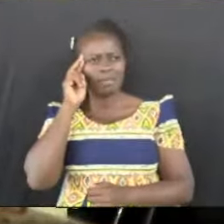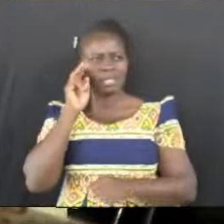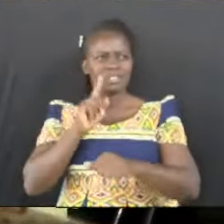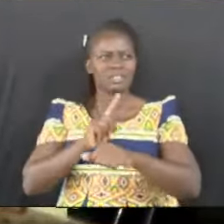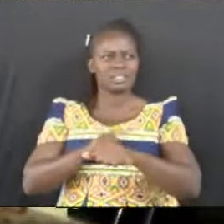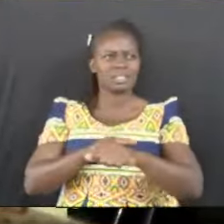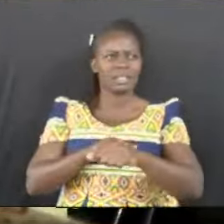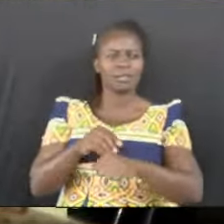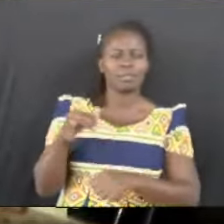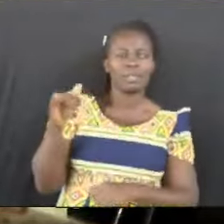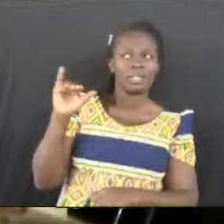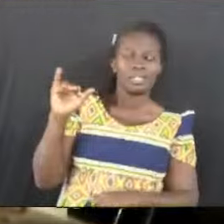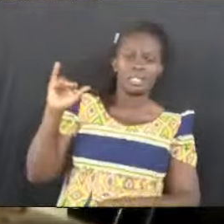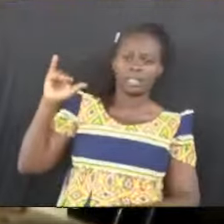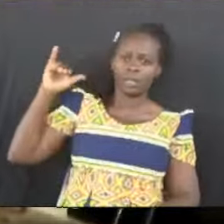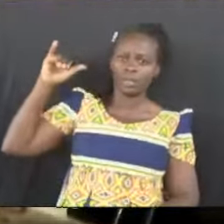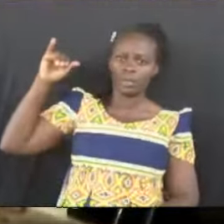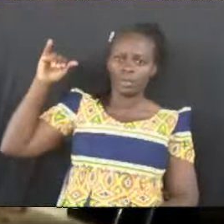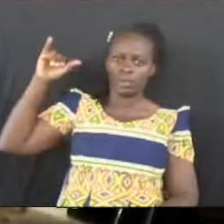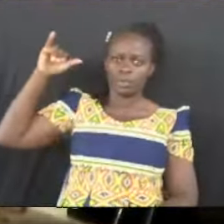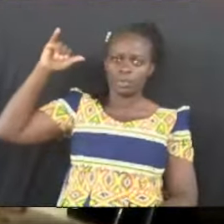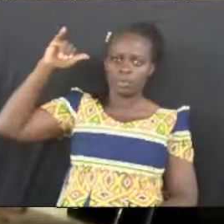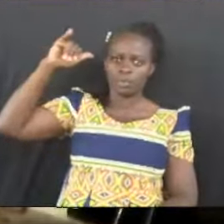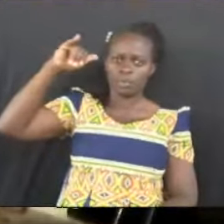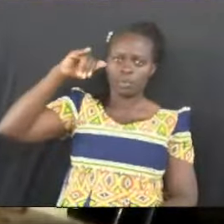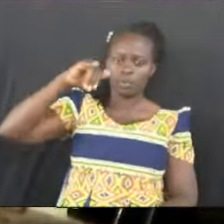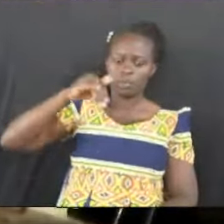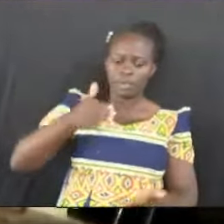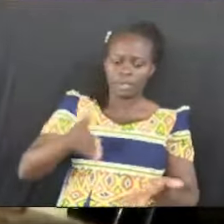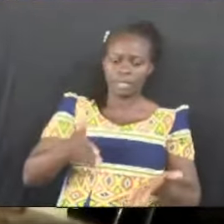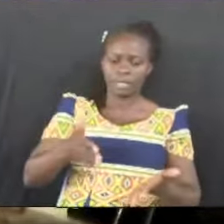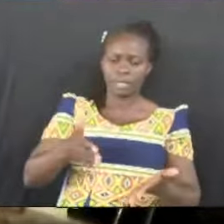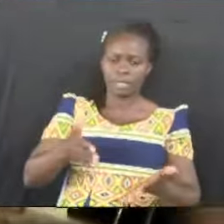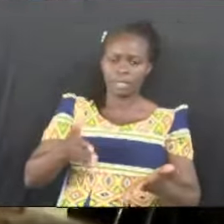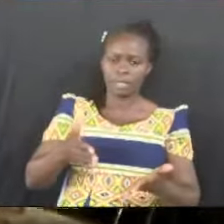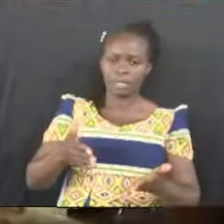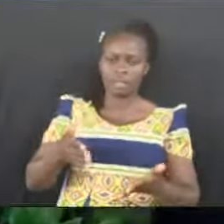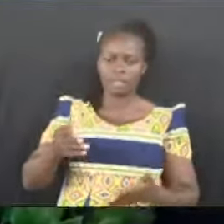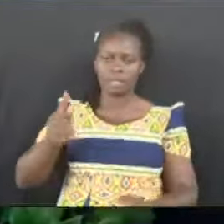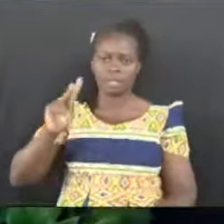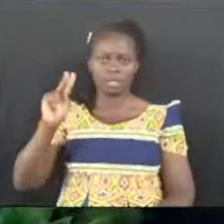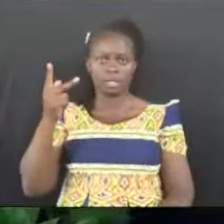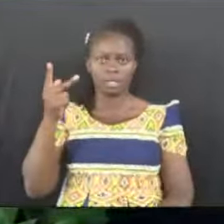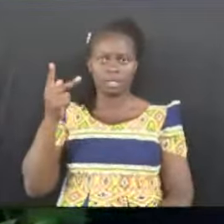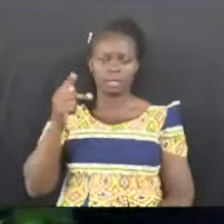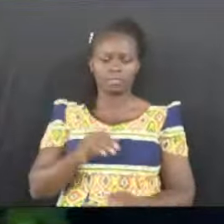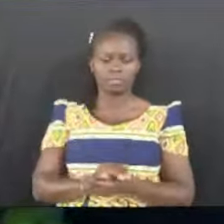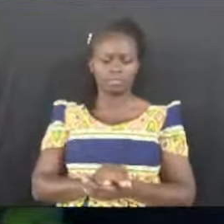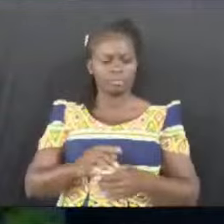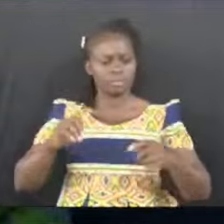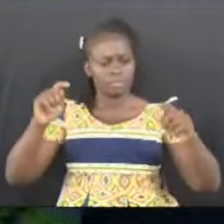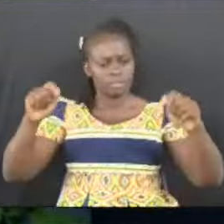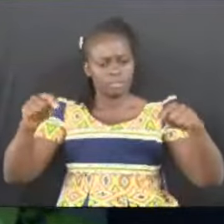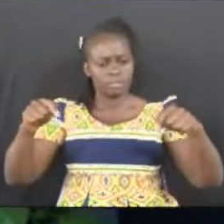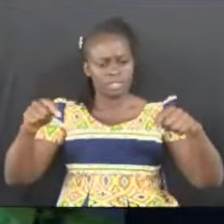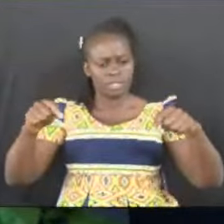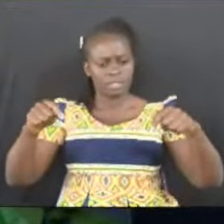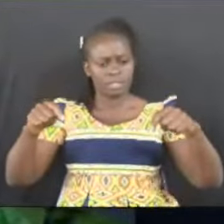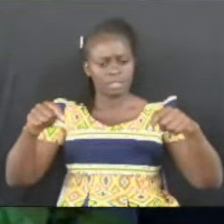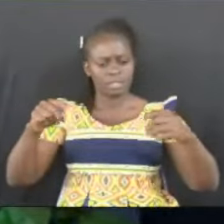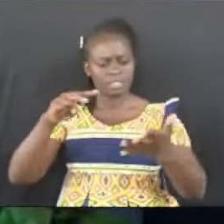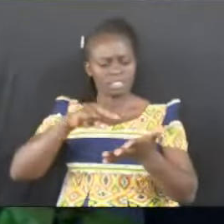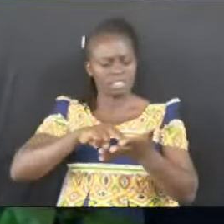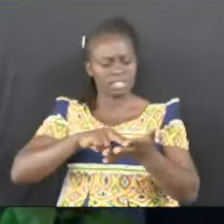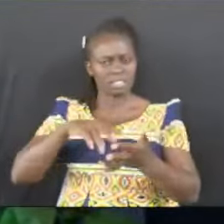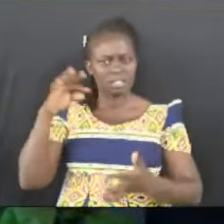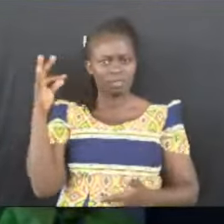say, I was, right? Today, as I speak, I can